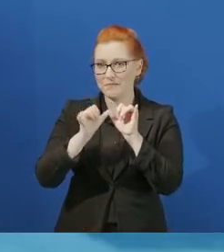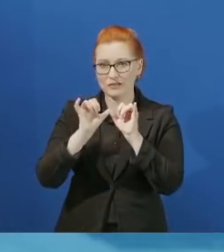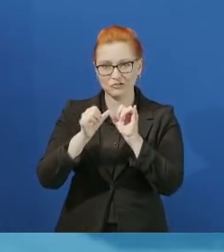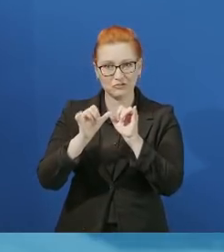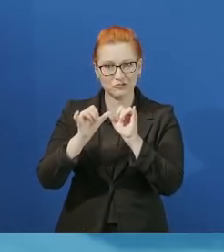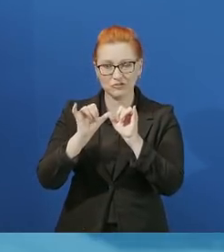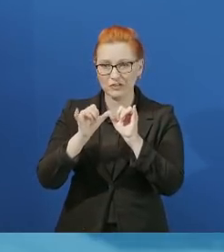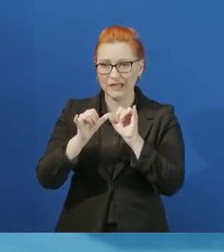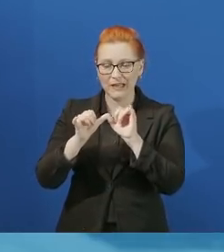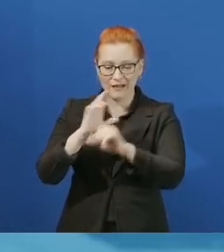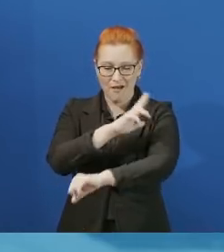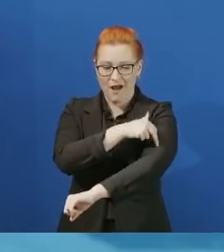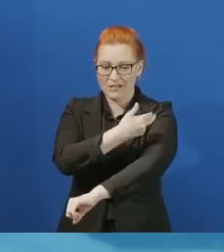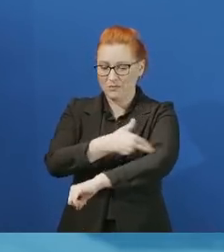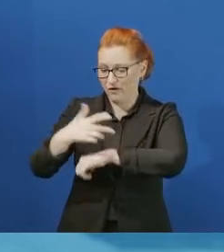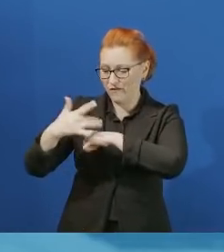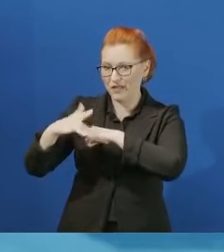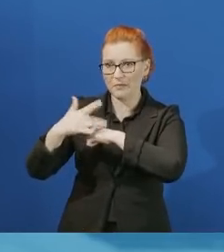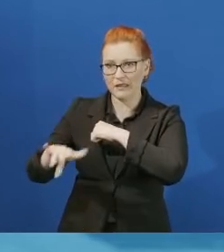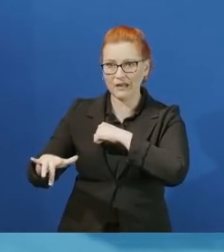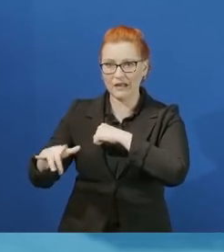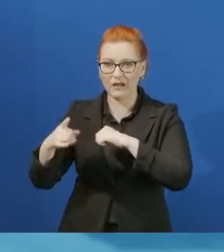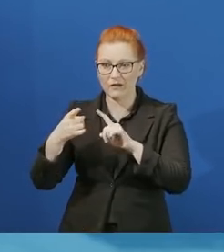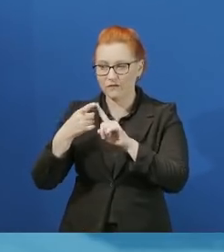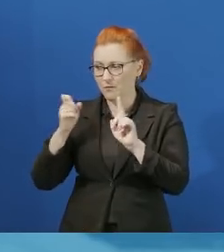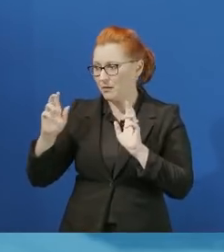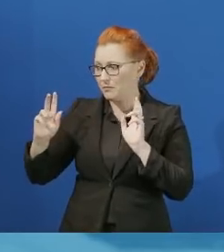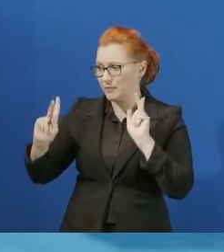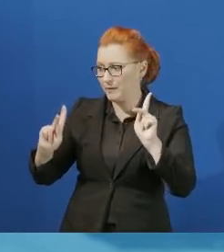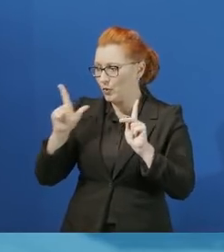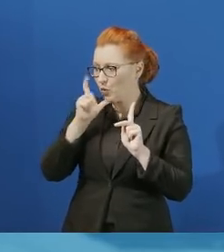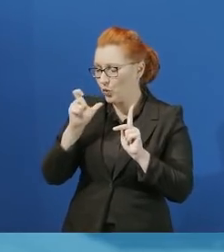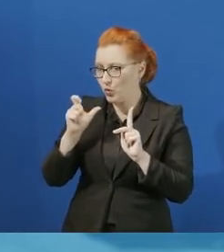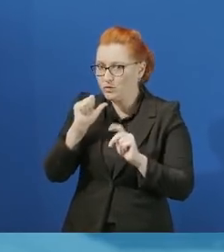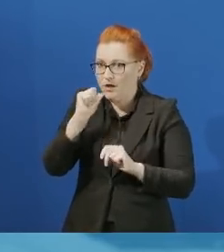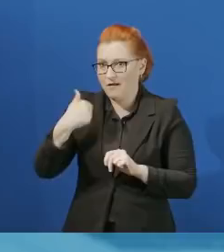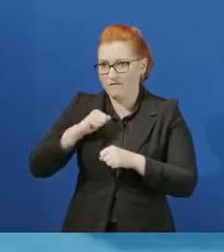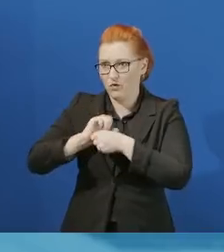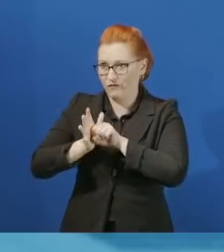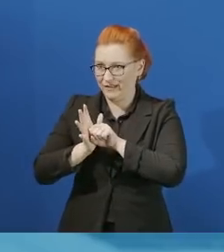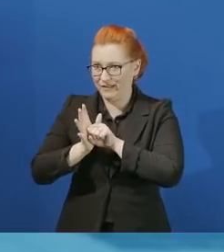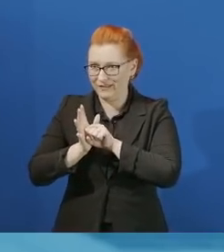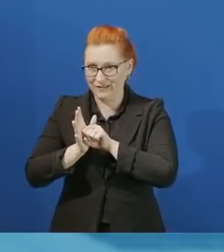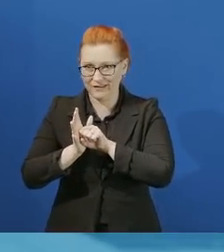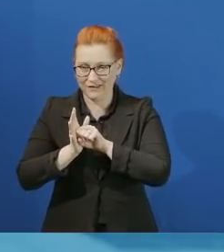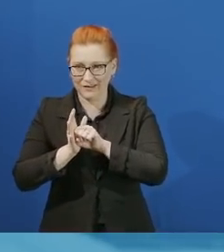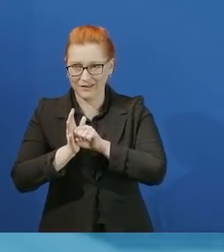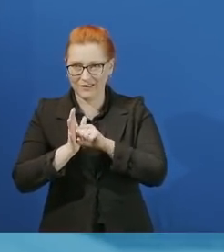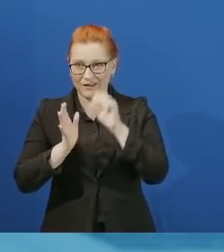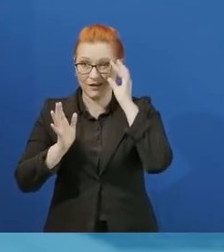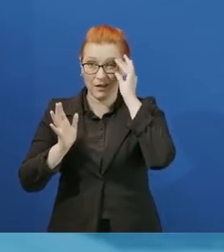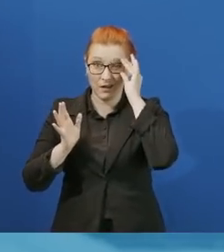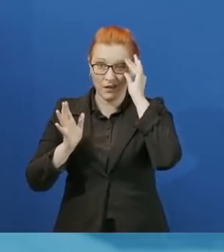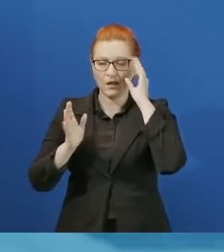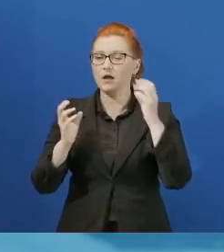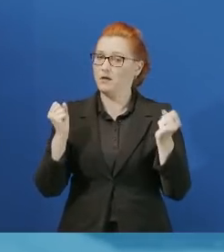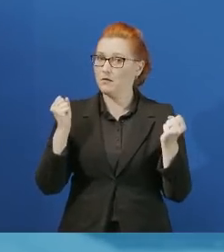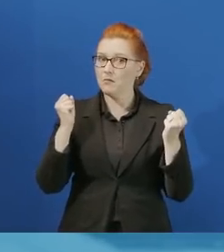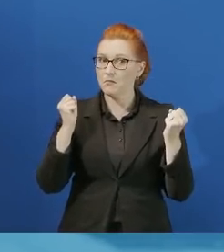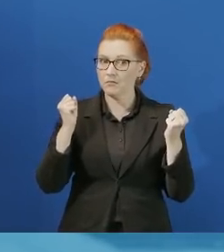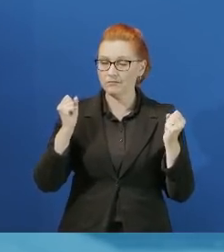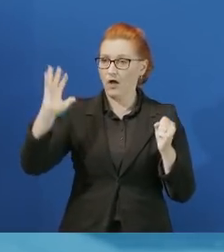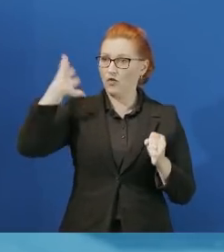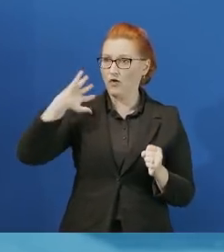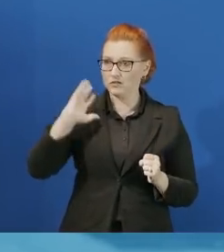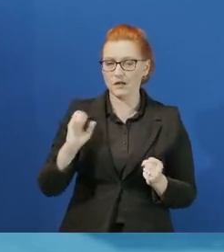ago that I was hearing from folks in the audience, live audience here, that we don't have enough PPE. Then we